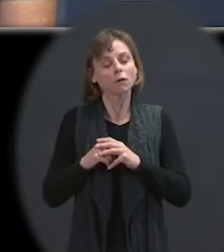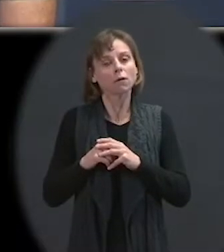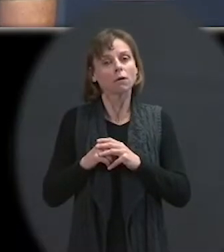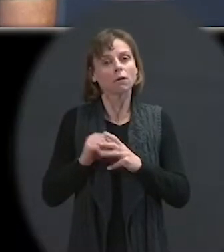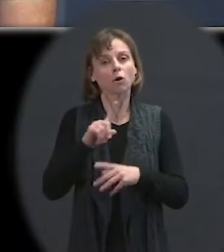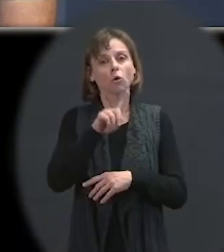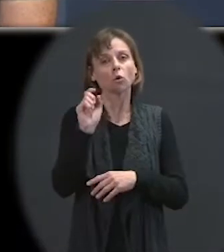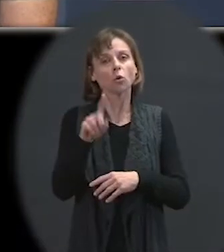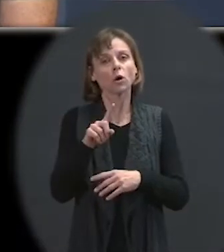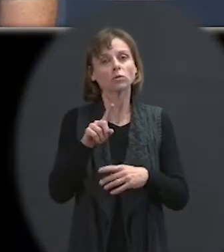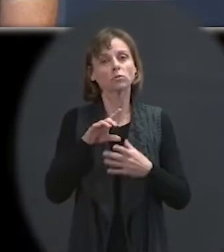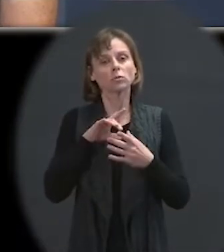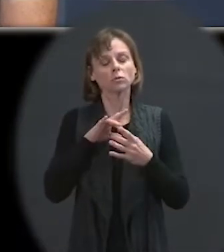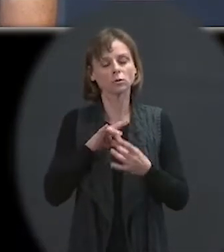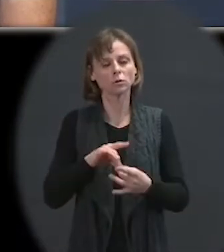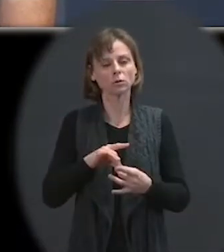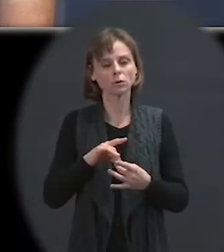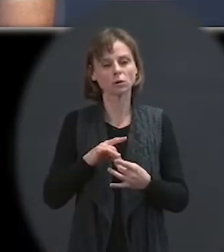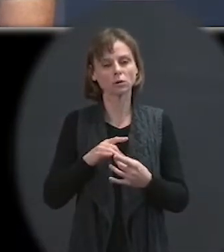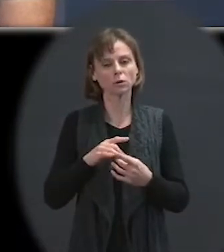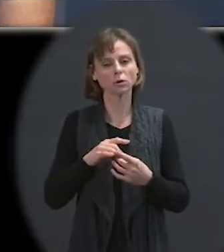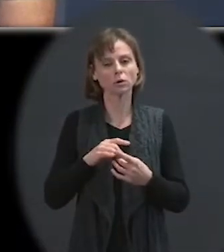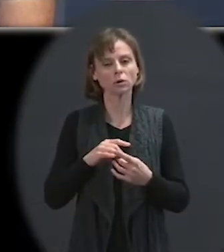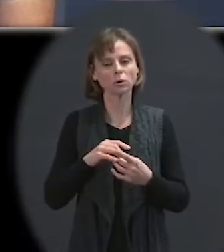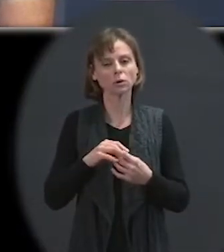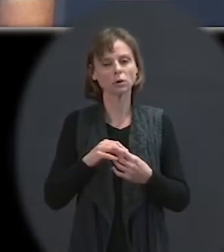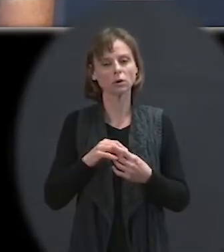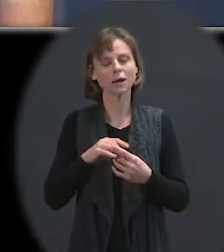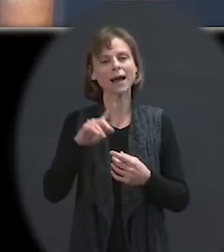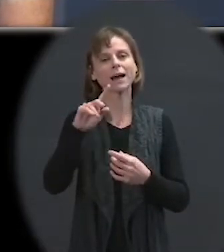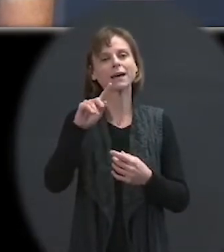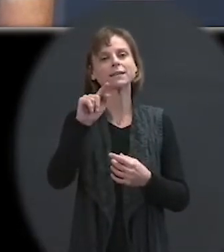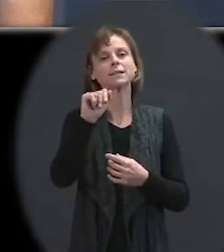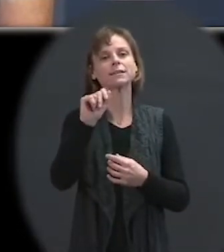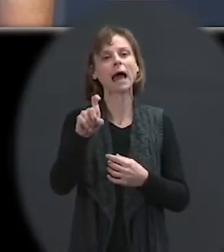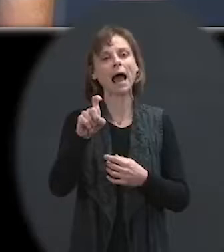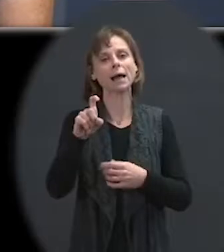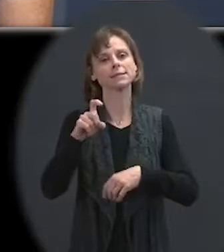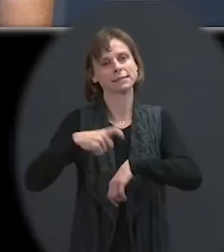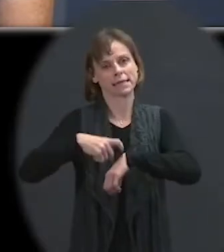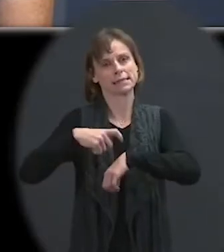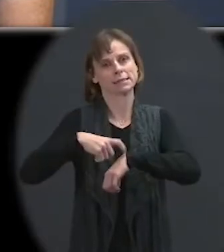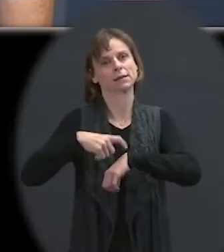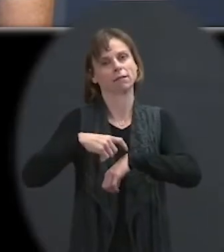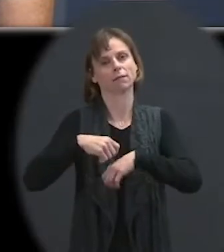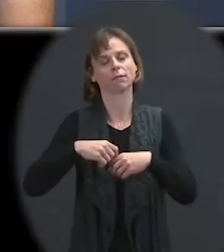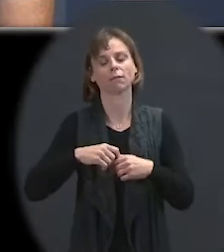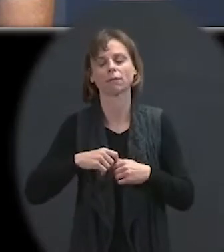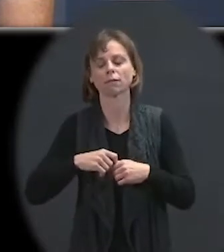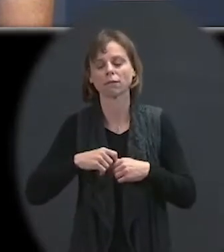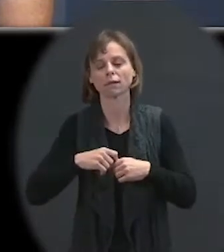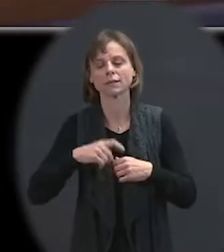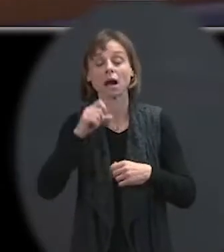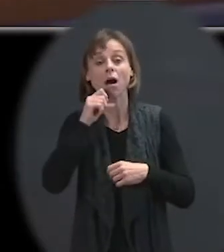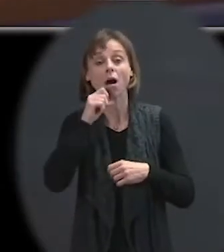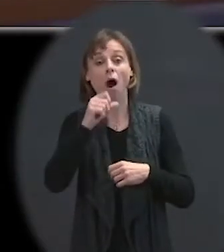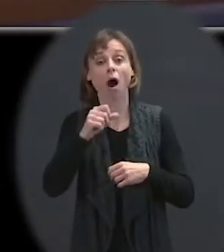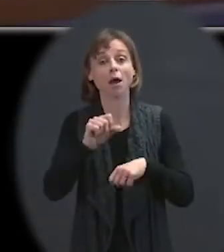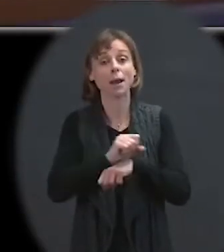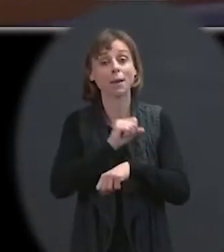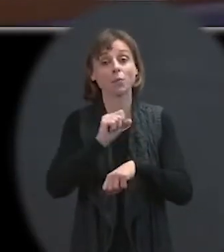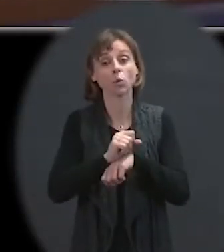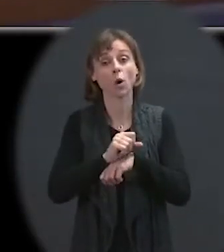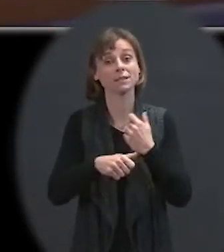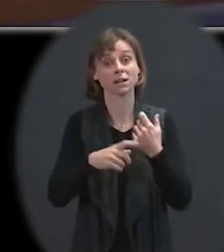approaching tax season, and by some estimates of the unemployment assistance that states have paid out, more than half of it Americans have not